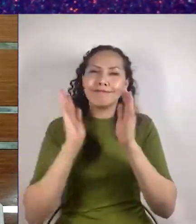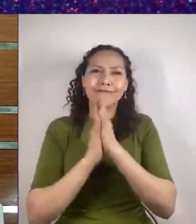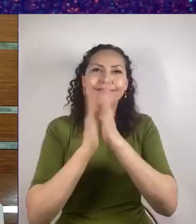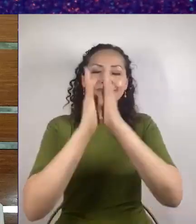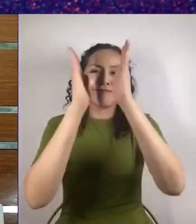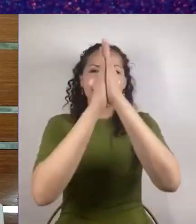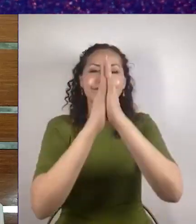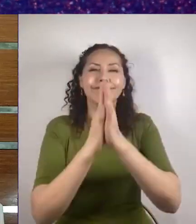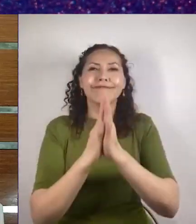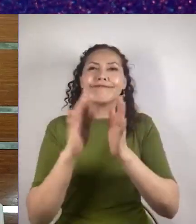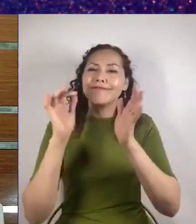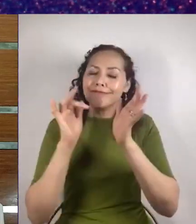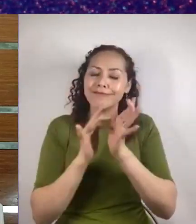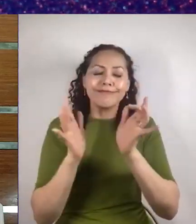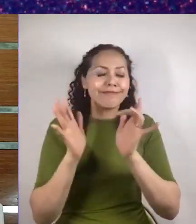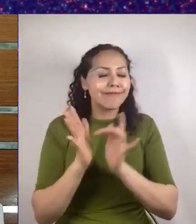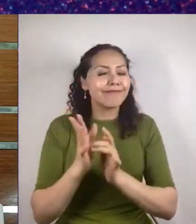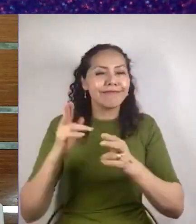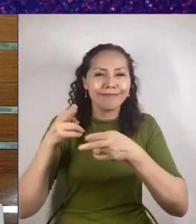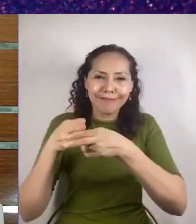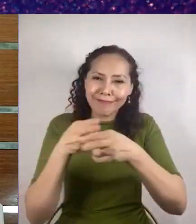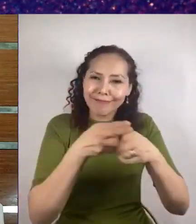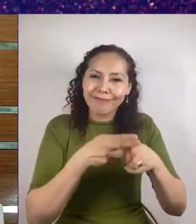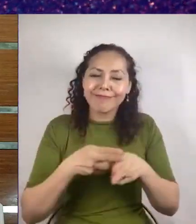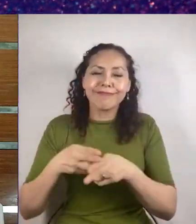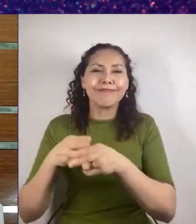Come, let's worship together.